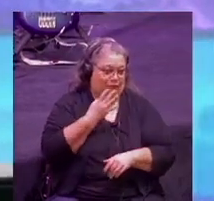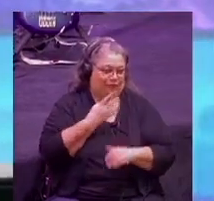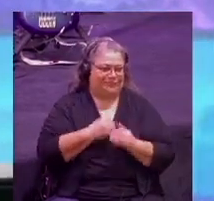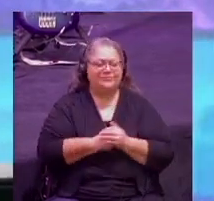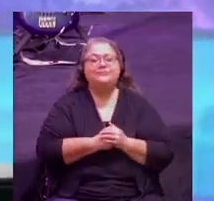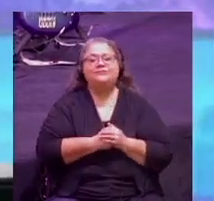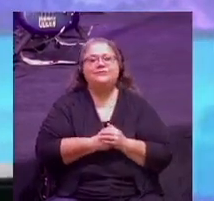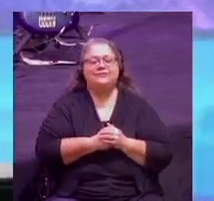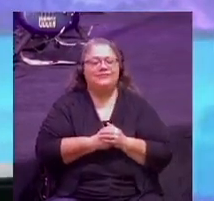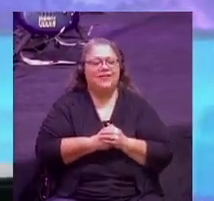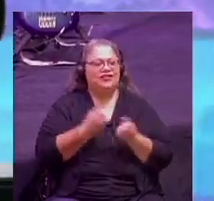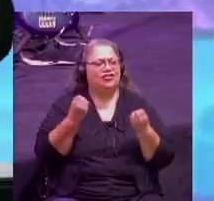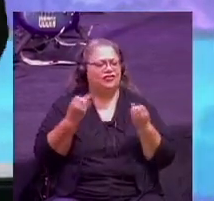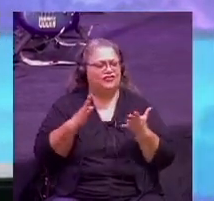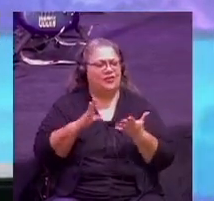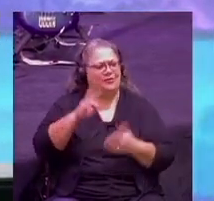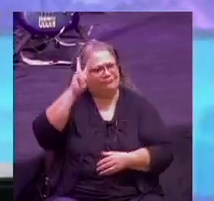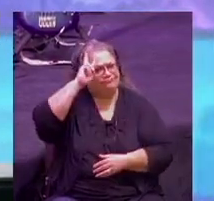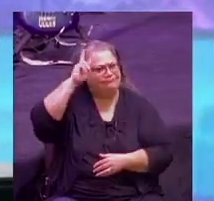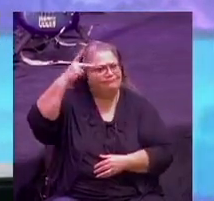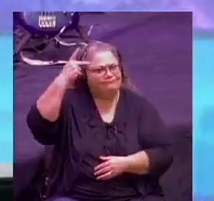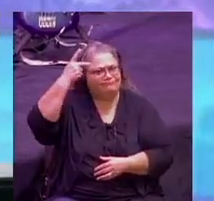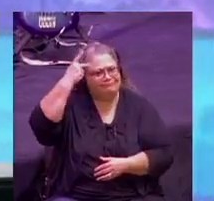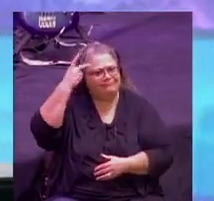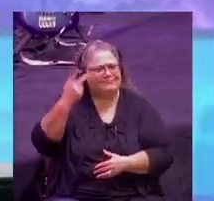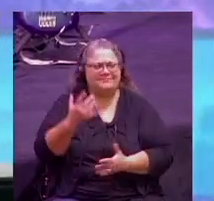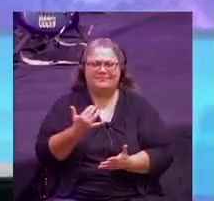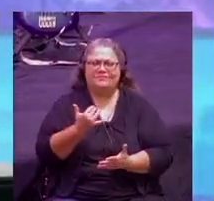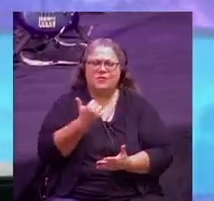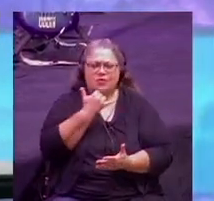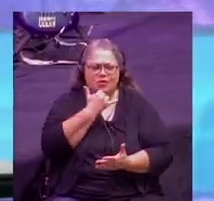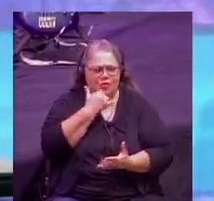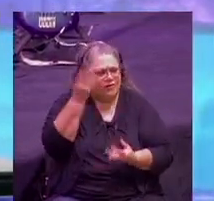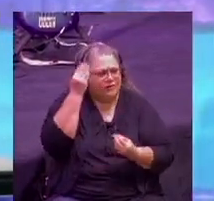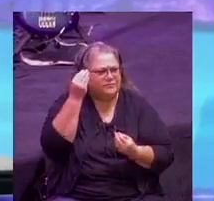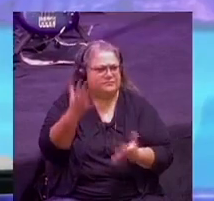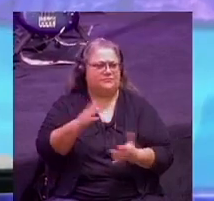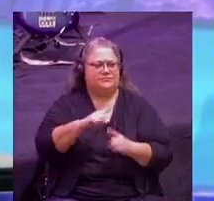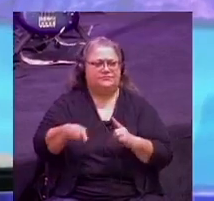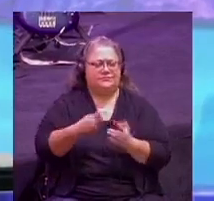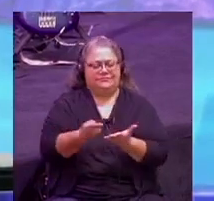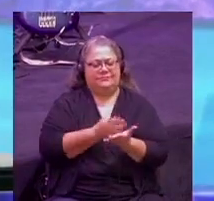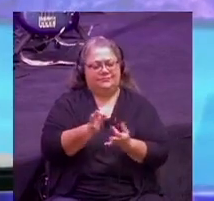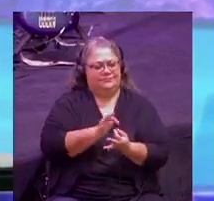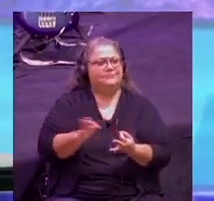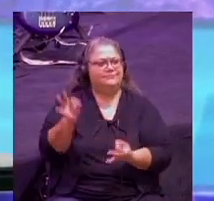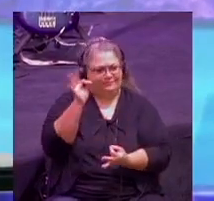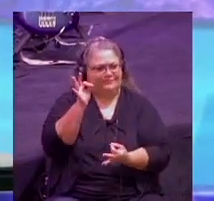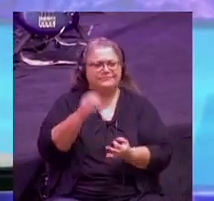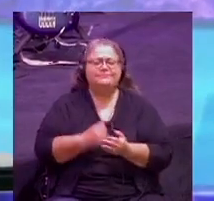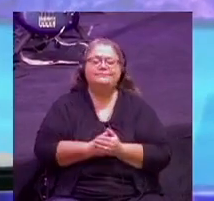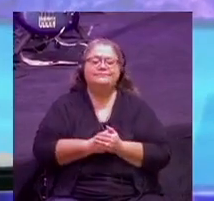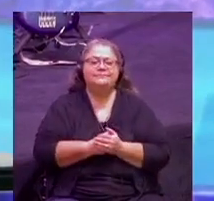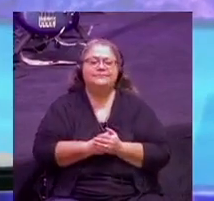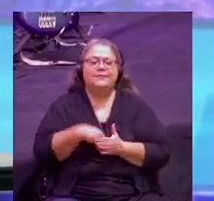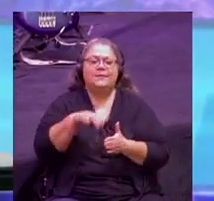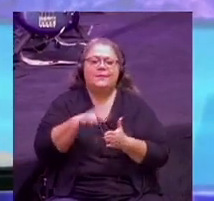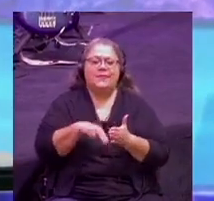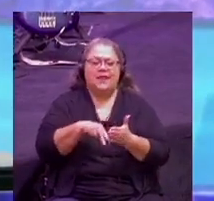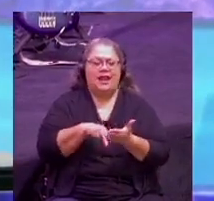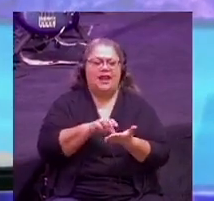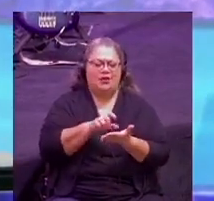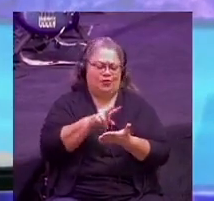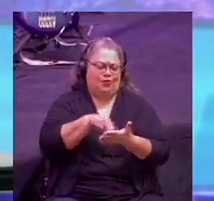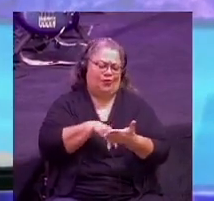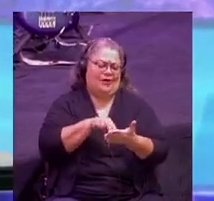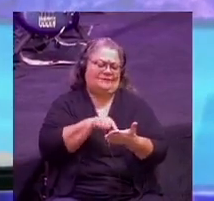there's so much misconception, so much misrepresentation when it comes to the Holy Spirit. I read an article, this has been